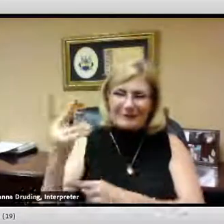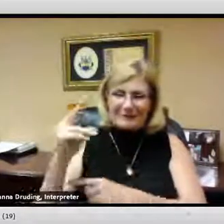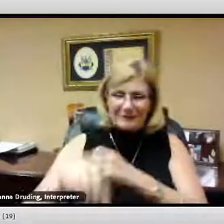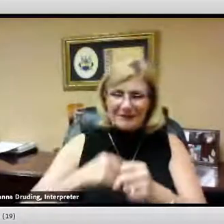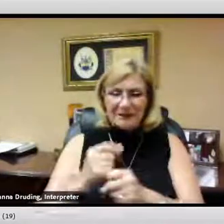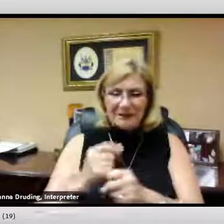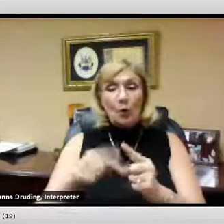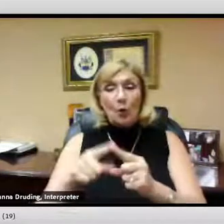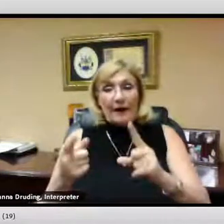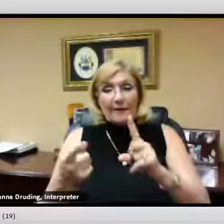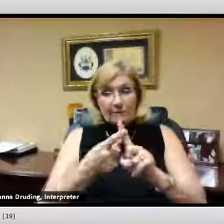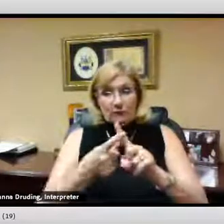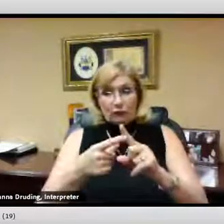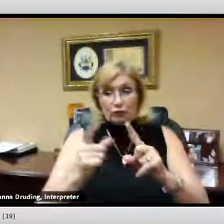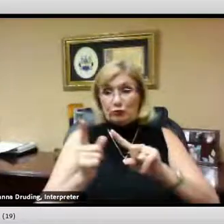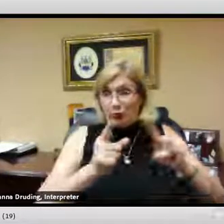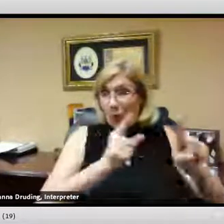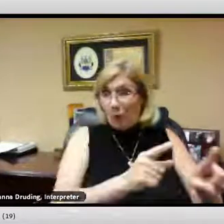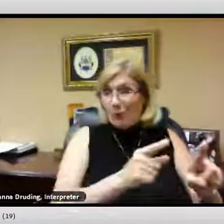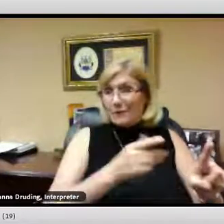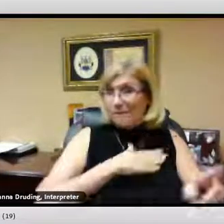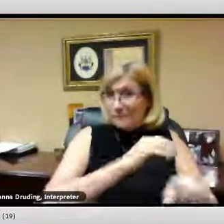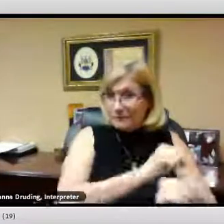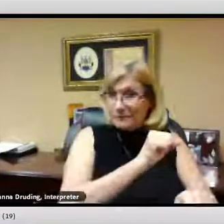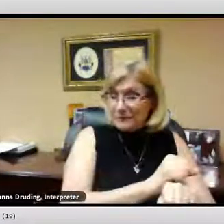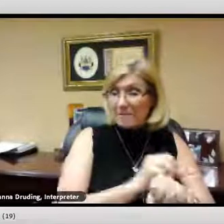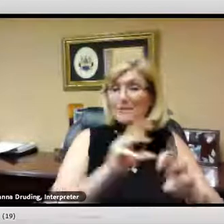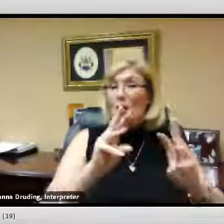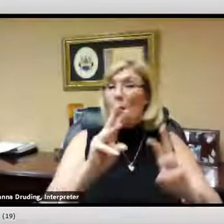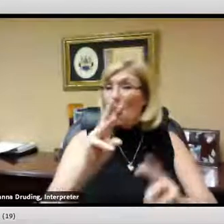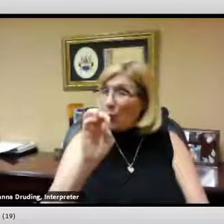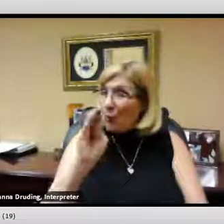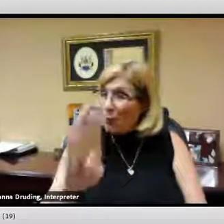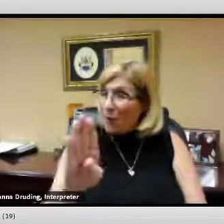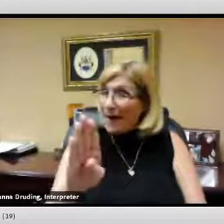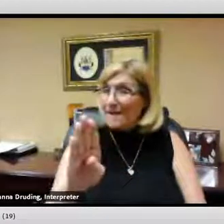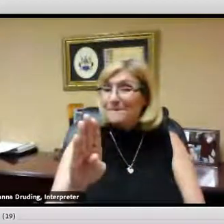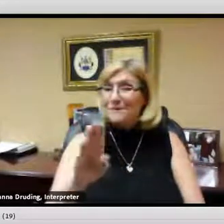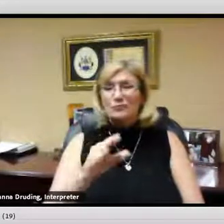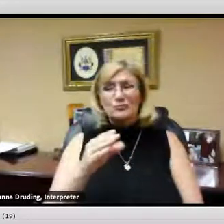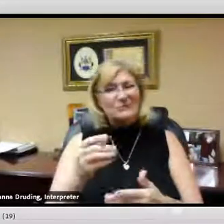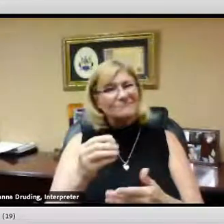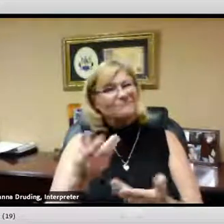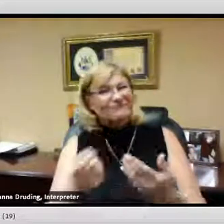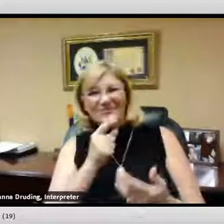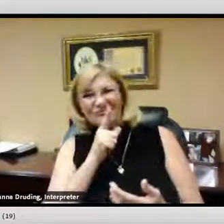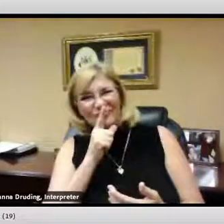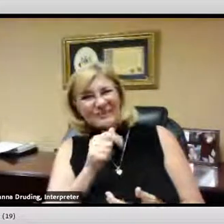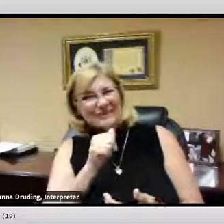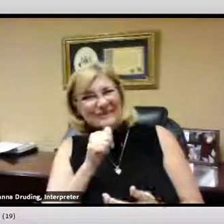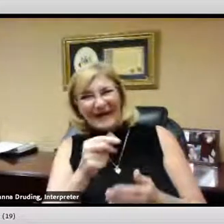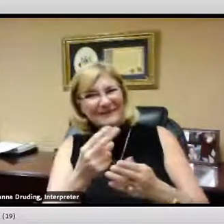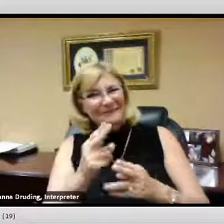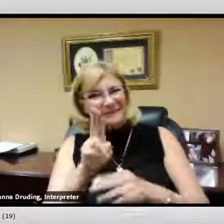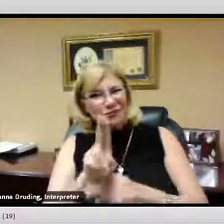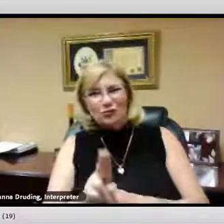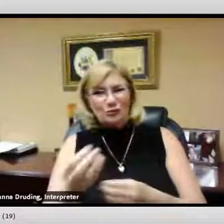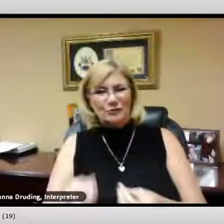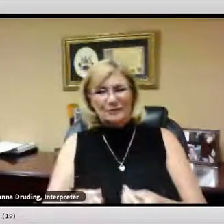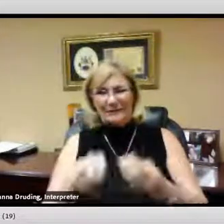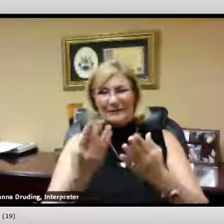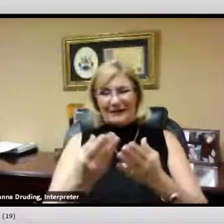Hillsdale, the web OPAC was being used very, very seldomly, the web version of the catalog. They were